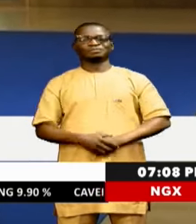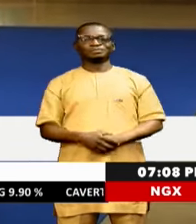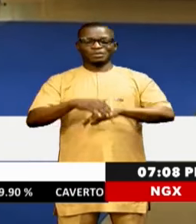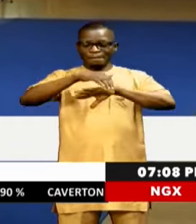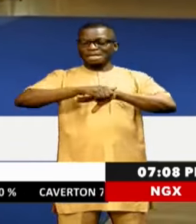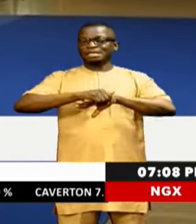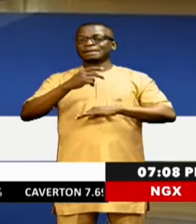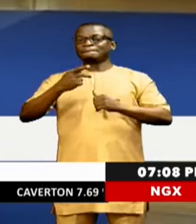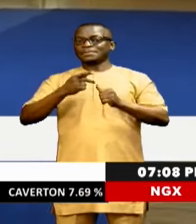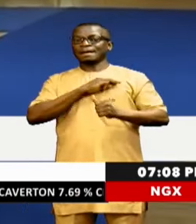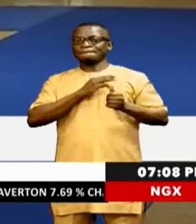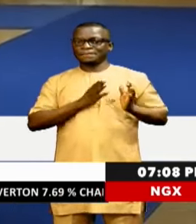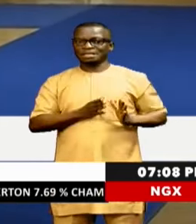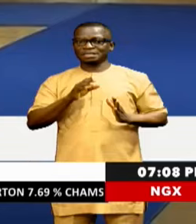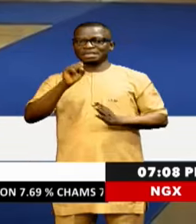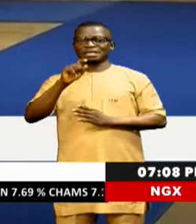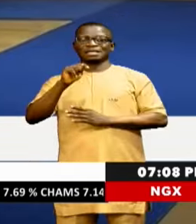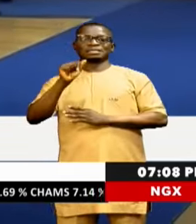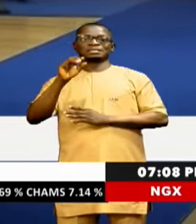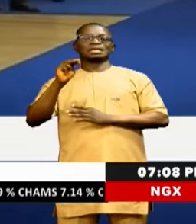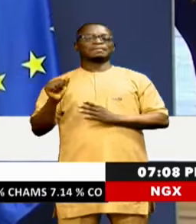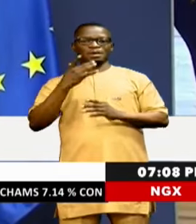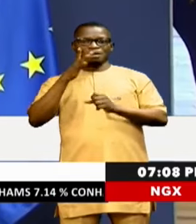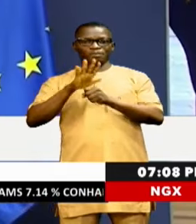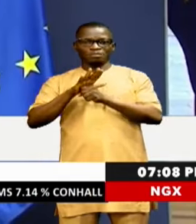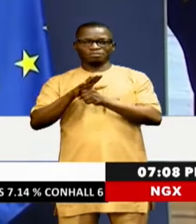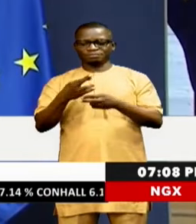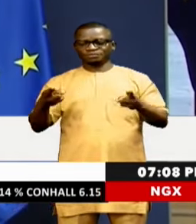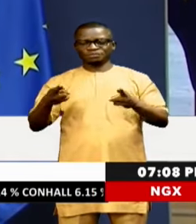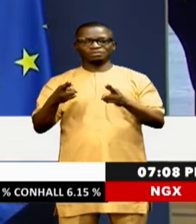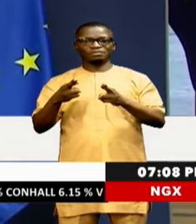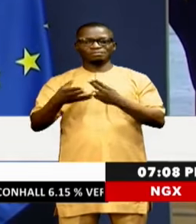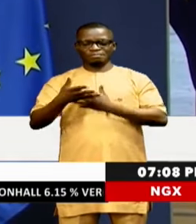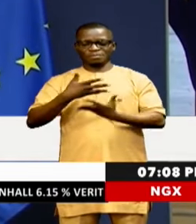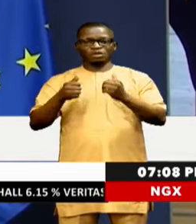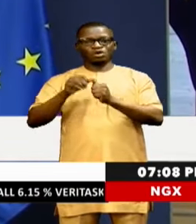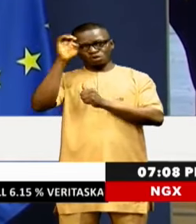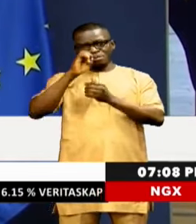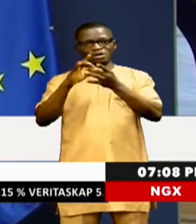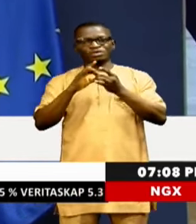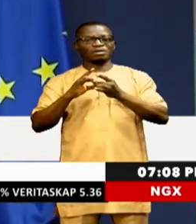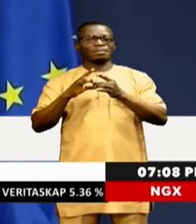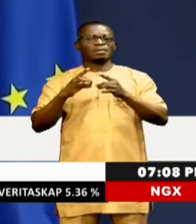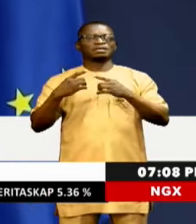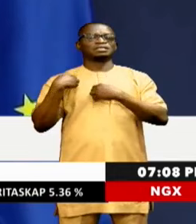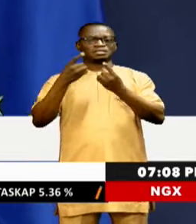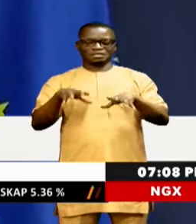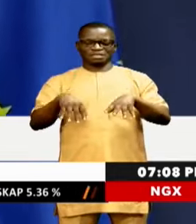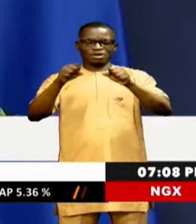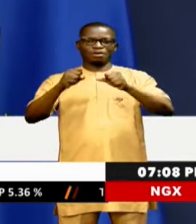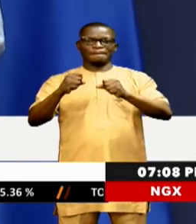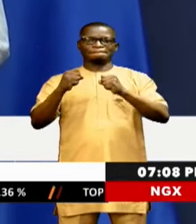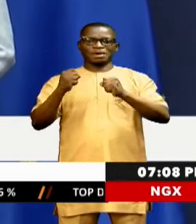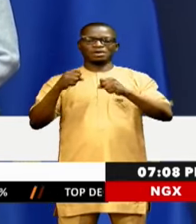British Prime Minister Keir Starmer has promised a reset with the European Union, but since taking power in July